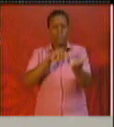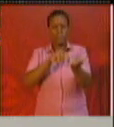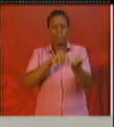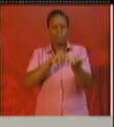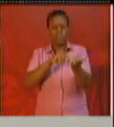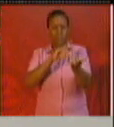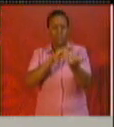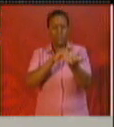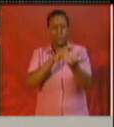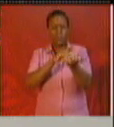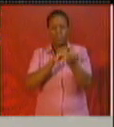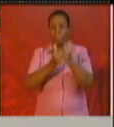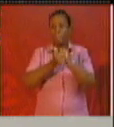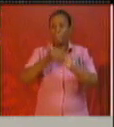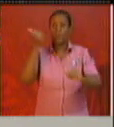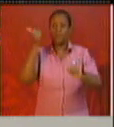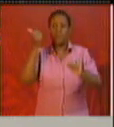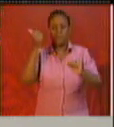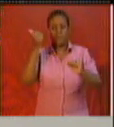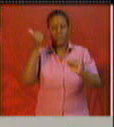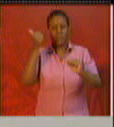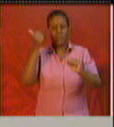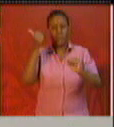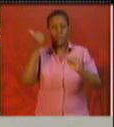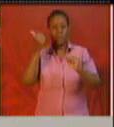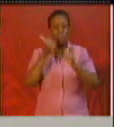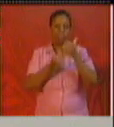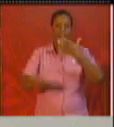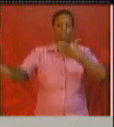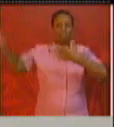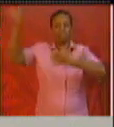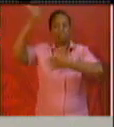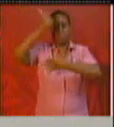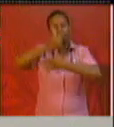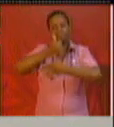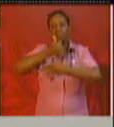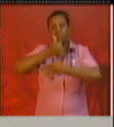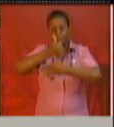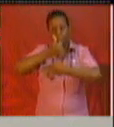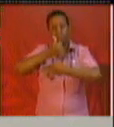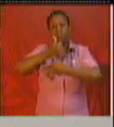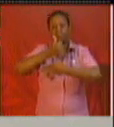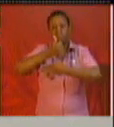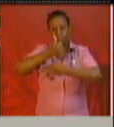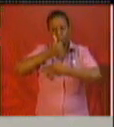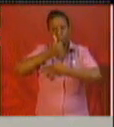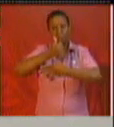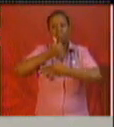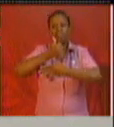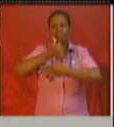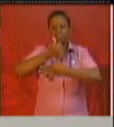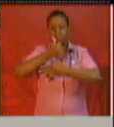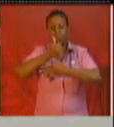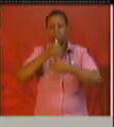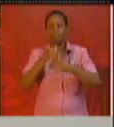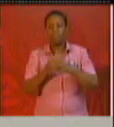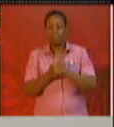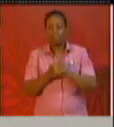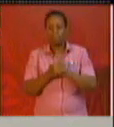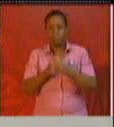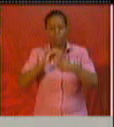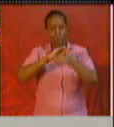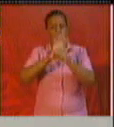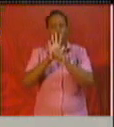And the rationale for that would be that when we have the individuals who are most exposed to sick